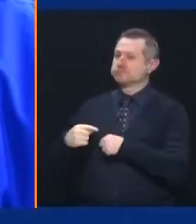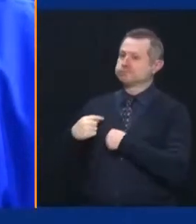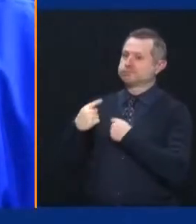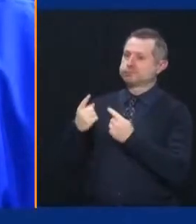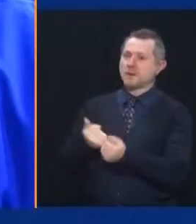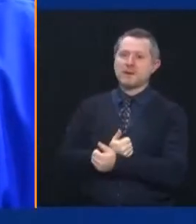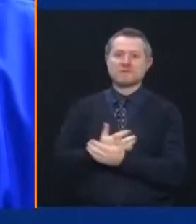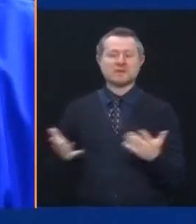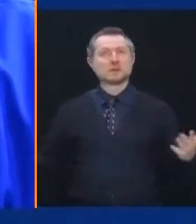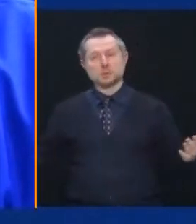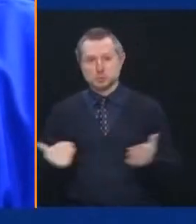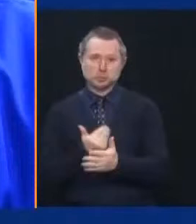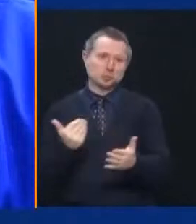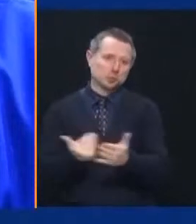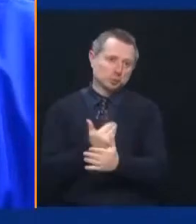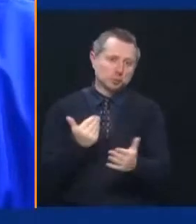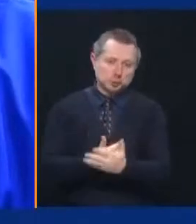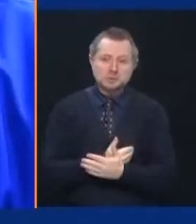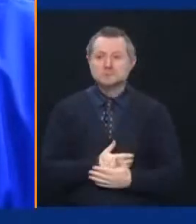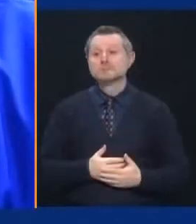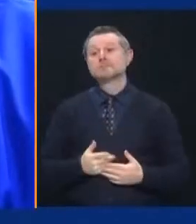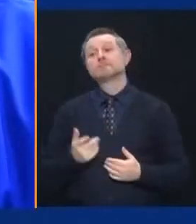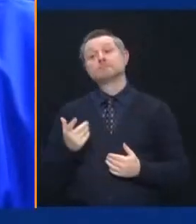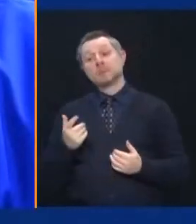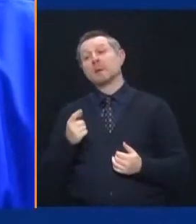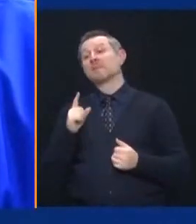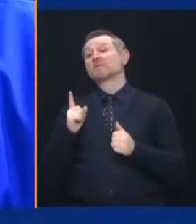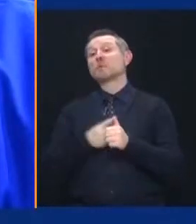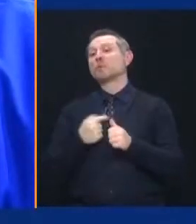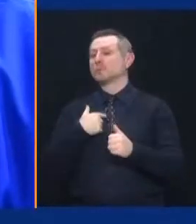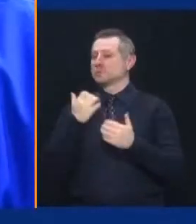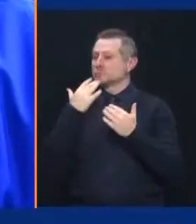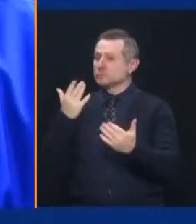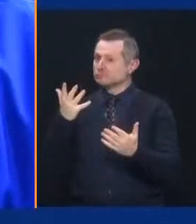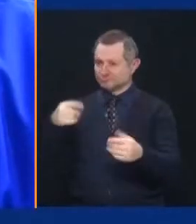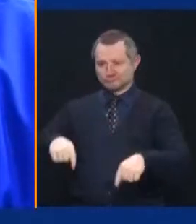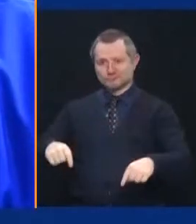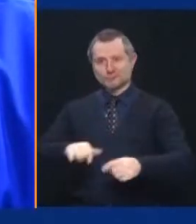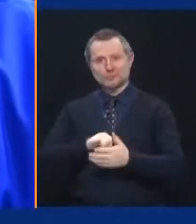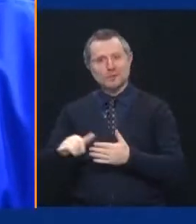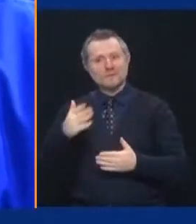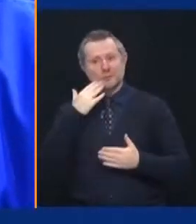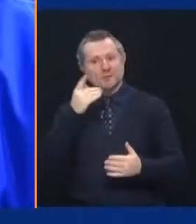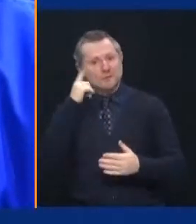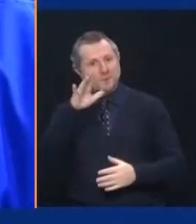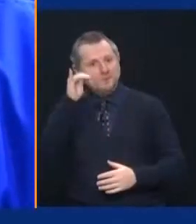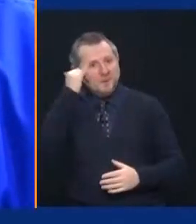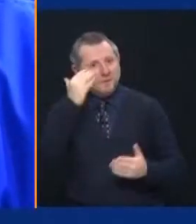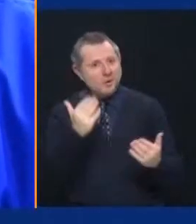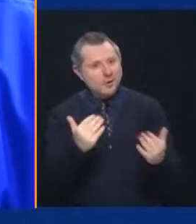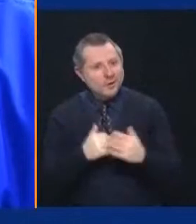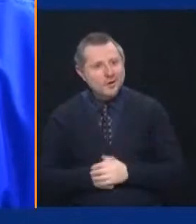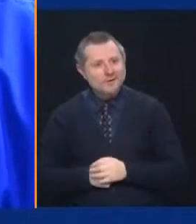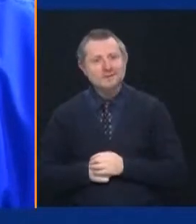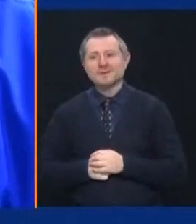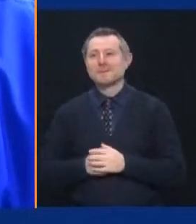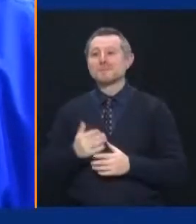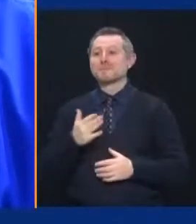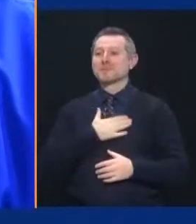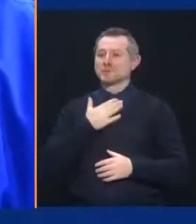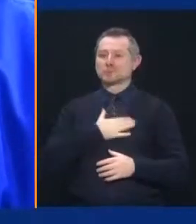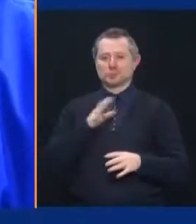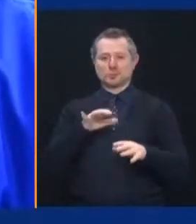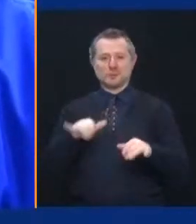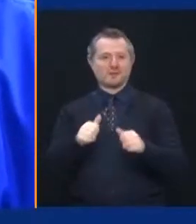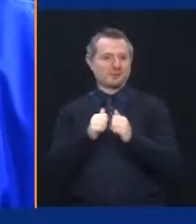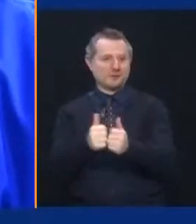first, and good for New York and good for the Bills. We're glad that we're going to be able to do this and do it together. We are all